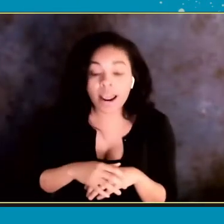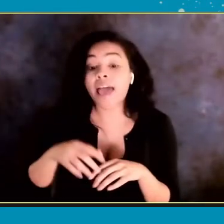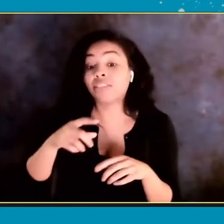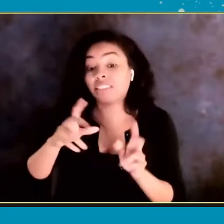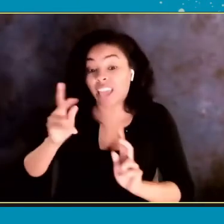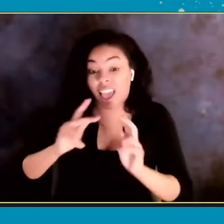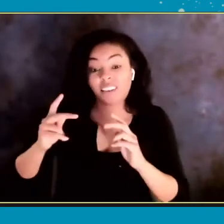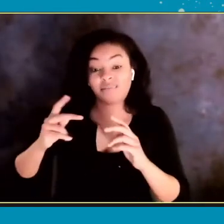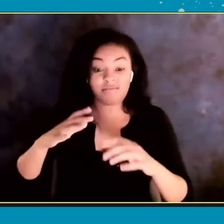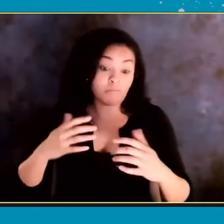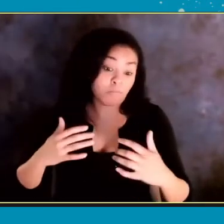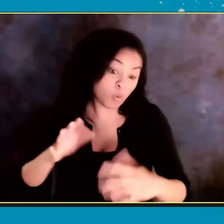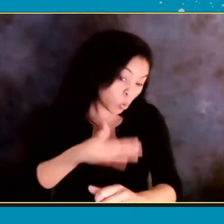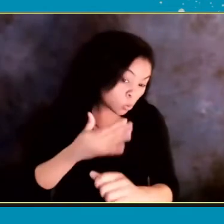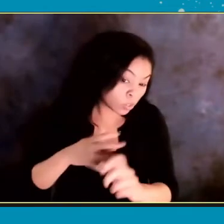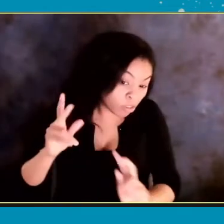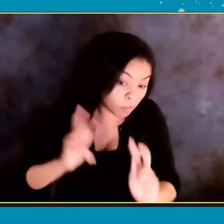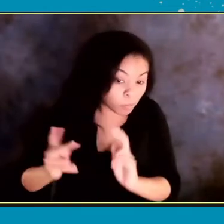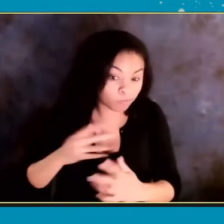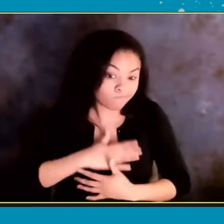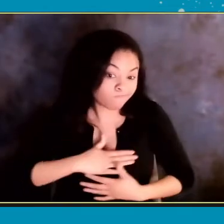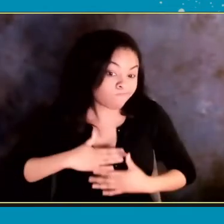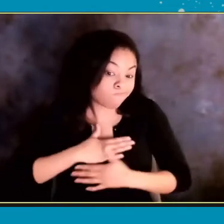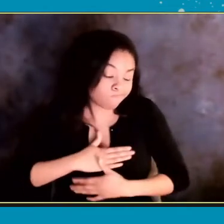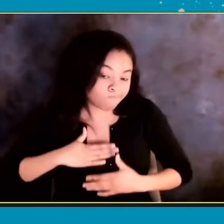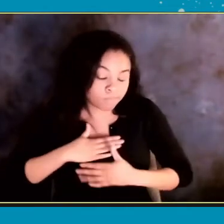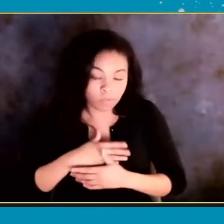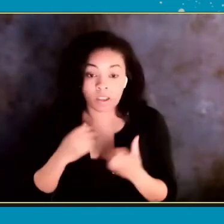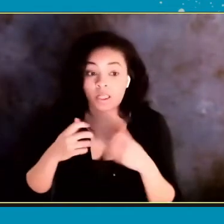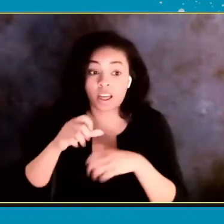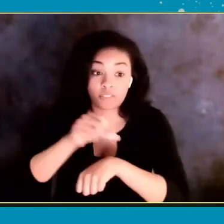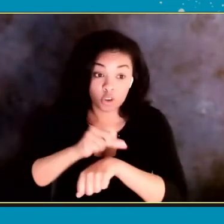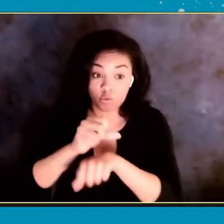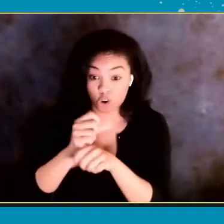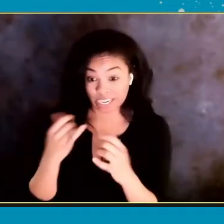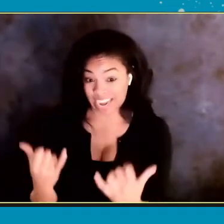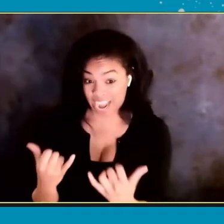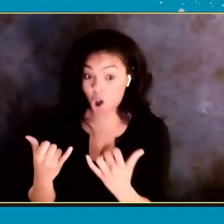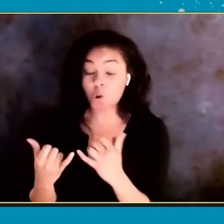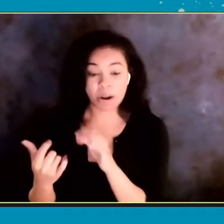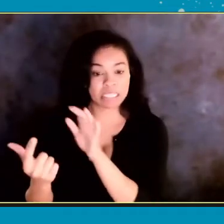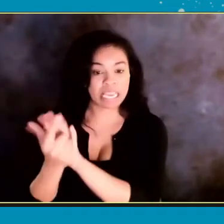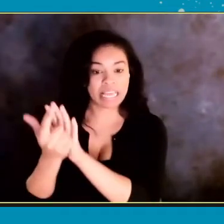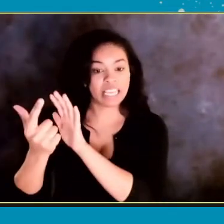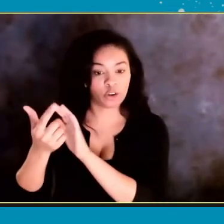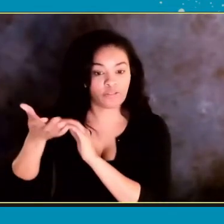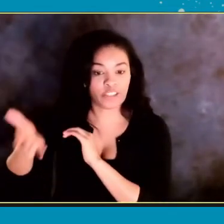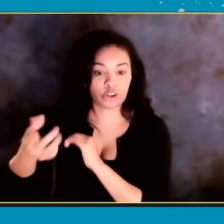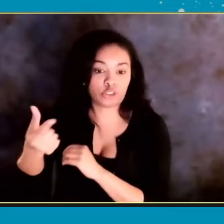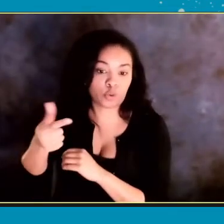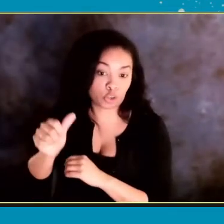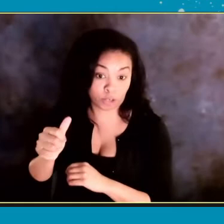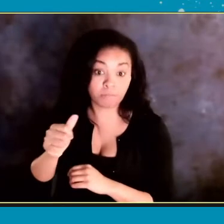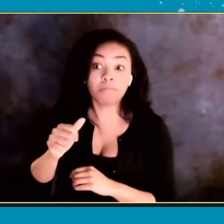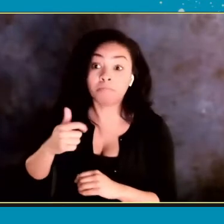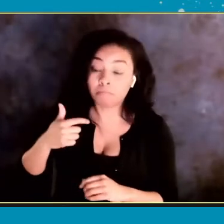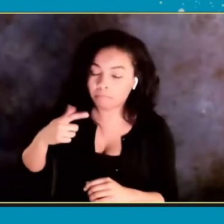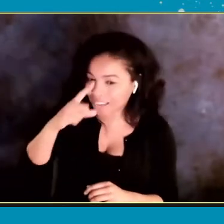And now, a lot of this work is actually illegal in Georgia because we did that,